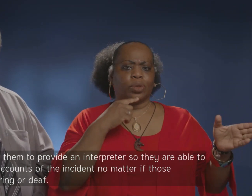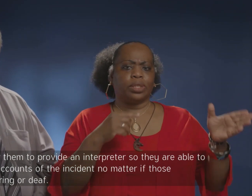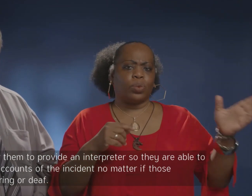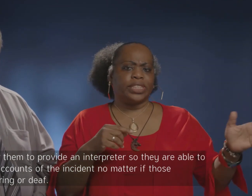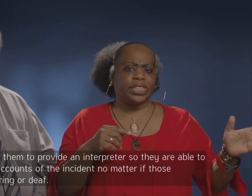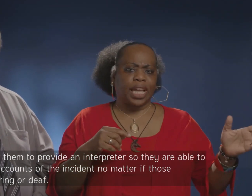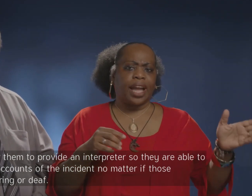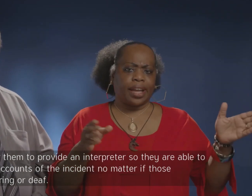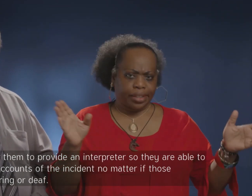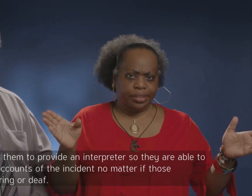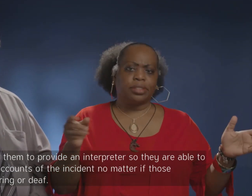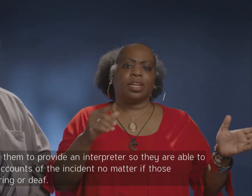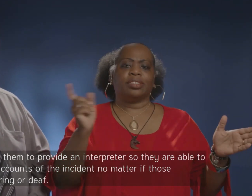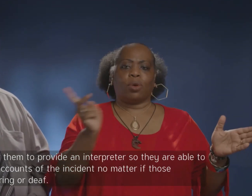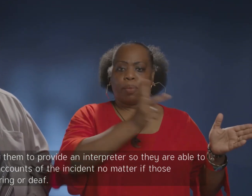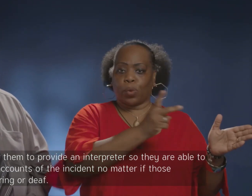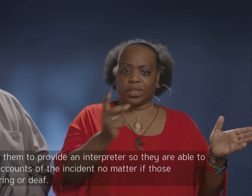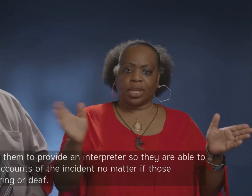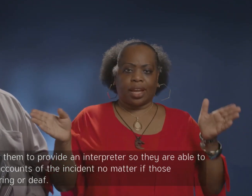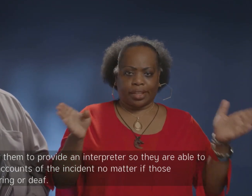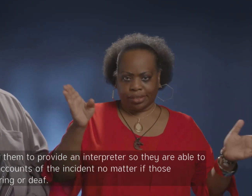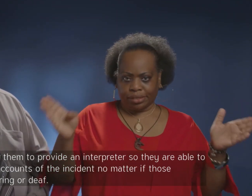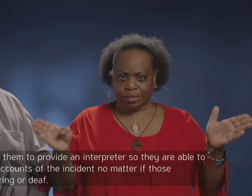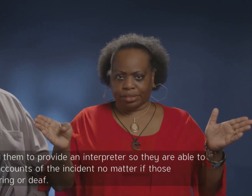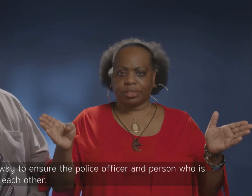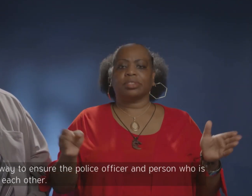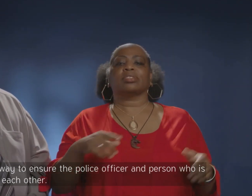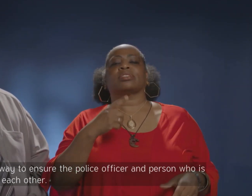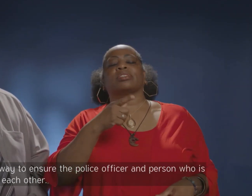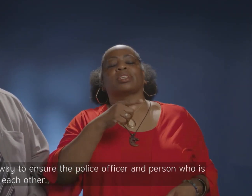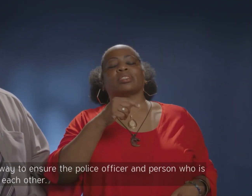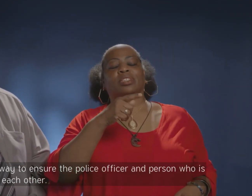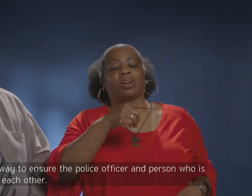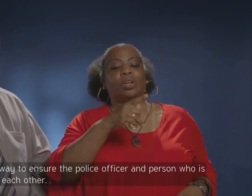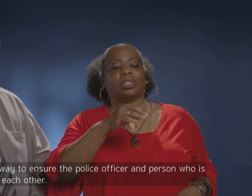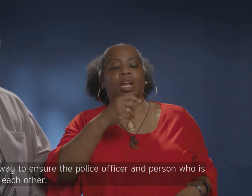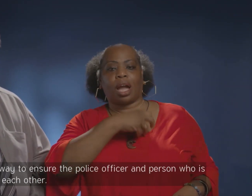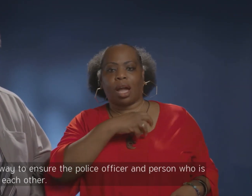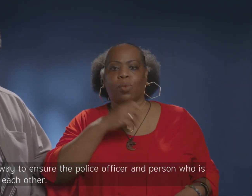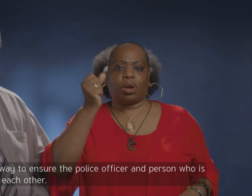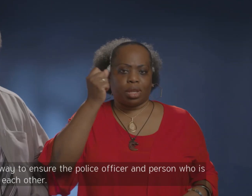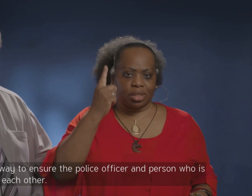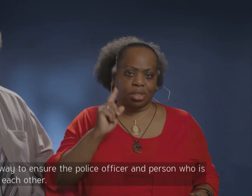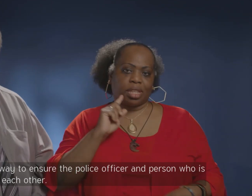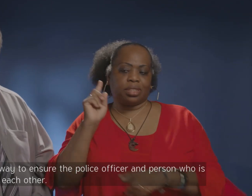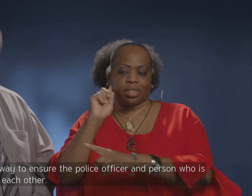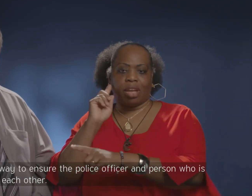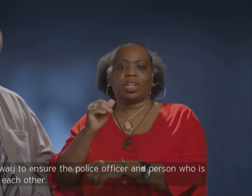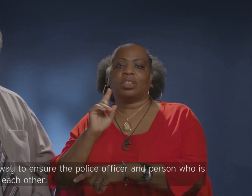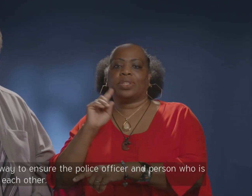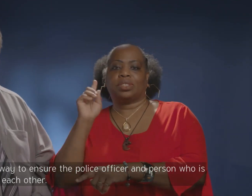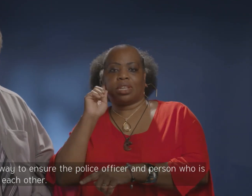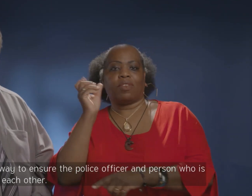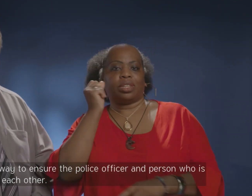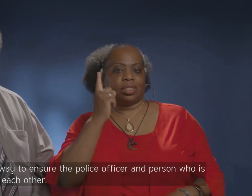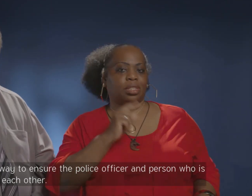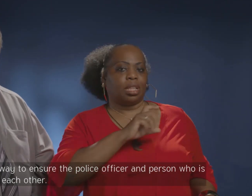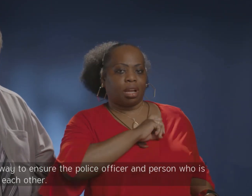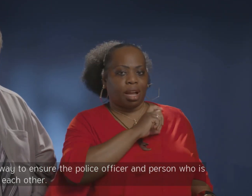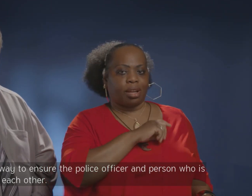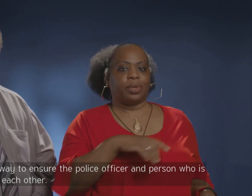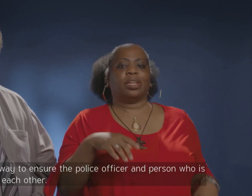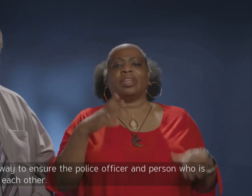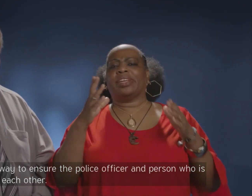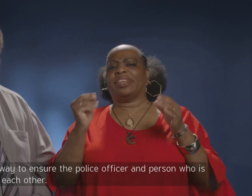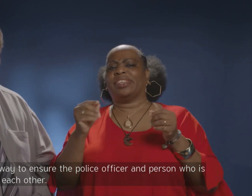those involved are hearing or deaf. This is the best way that the police officer and the person who